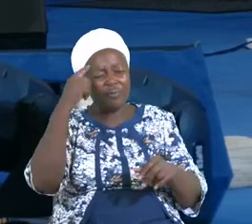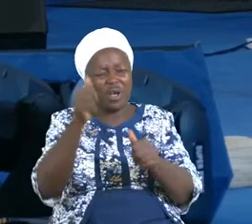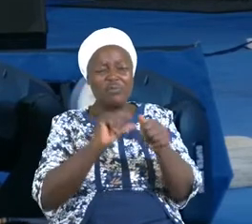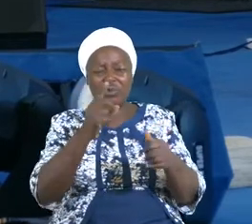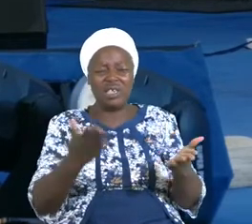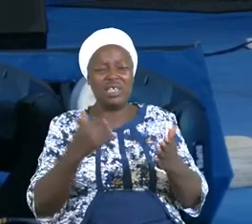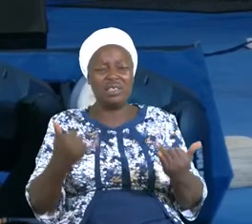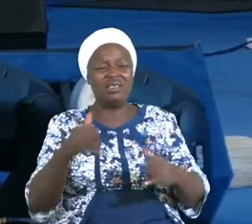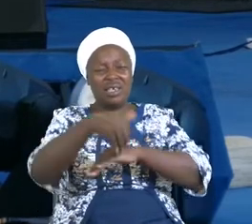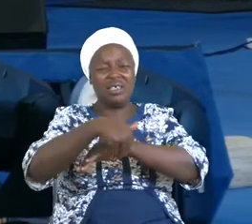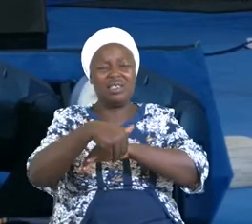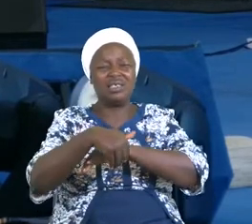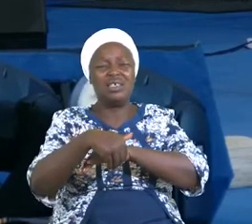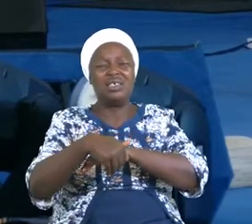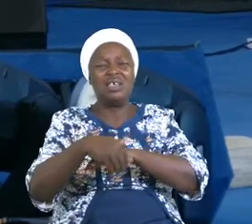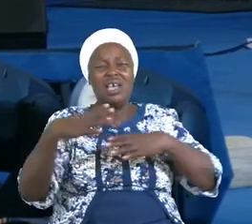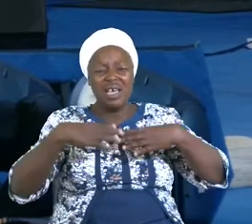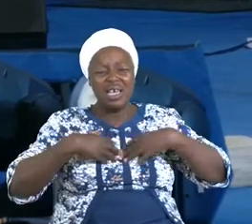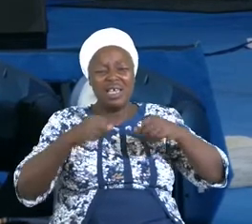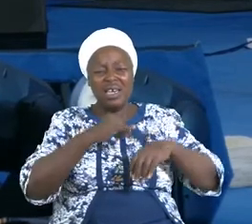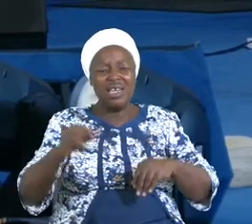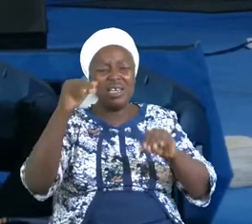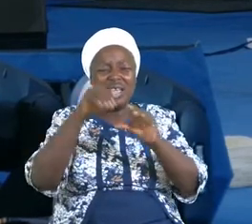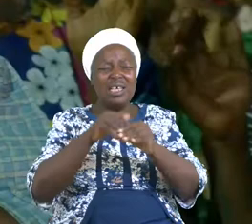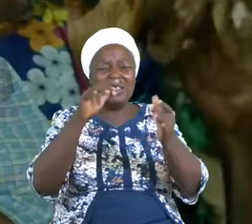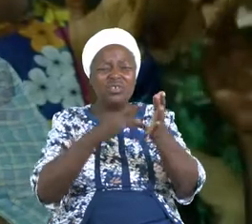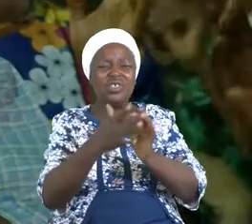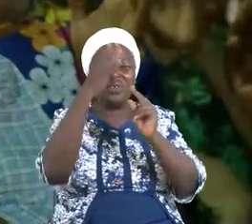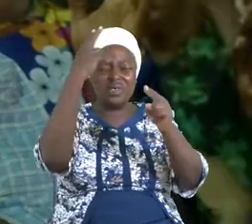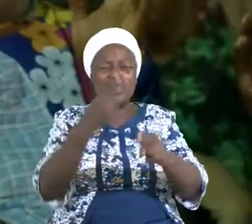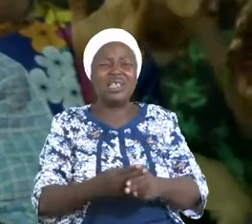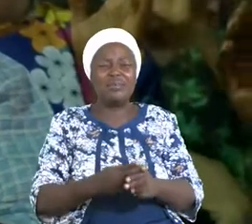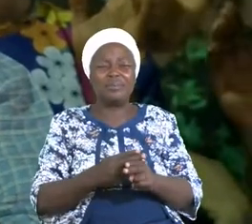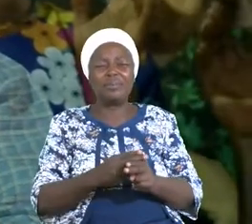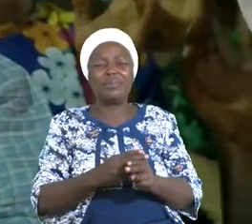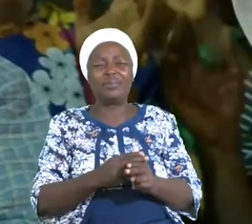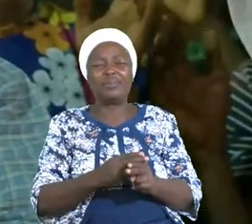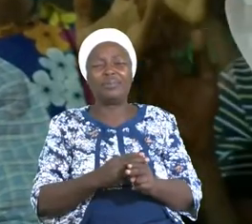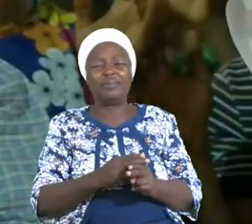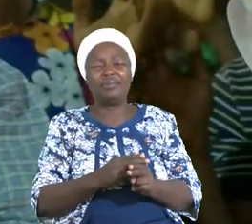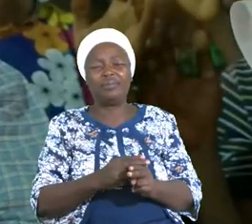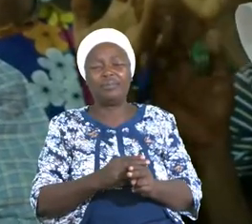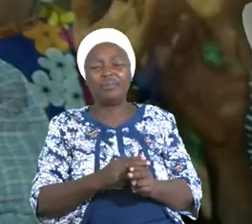tonight. Healing in Jesus' name.